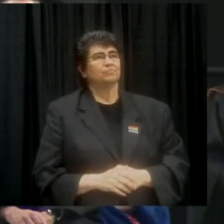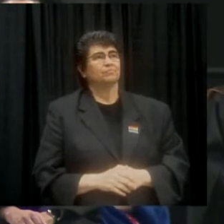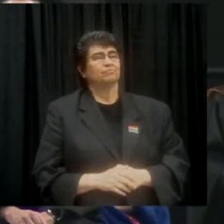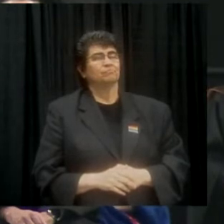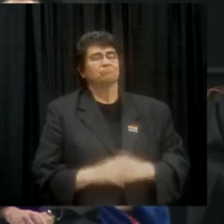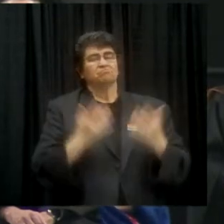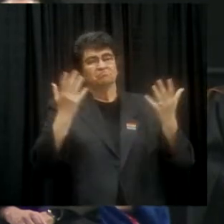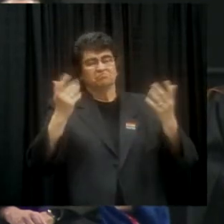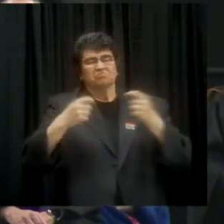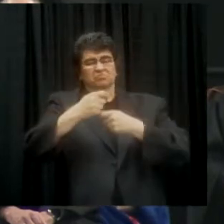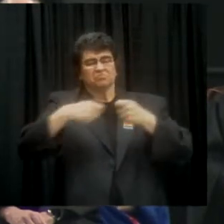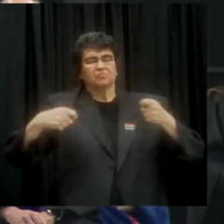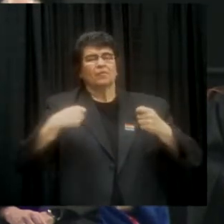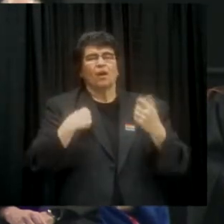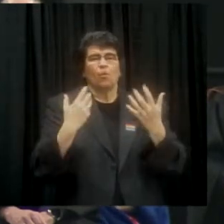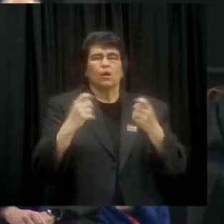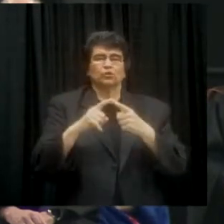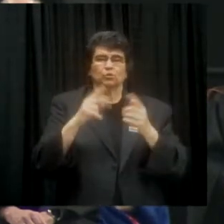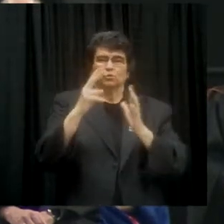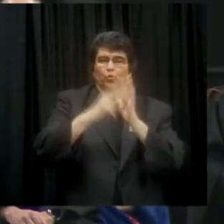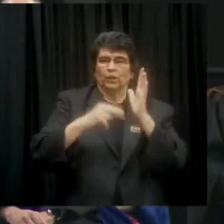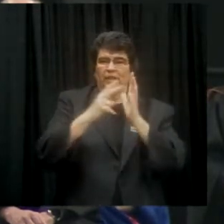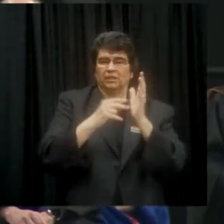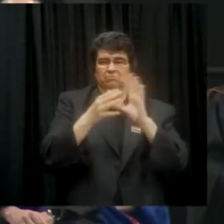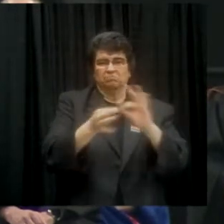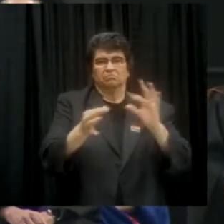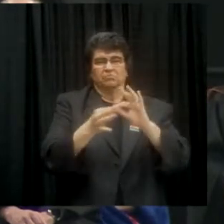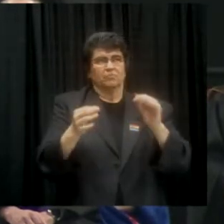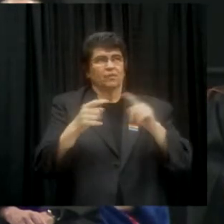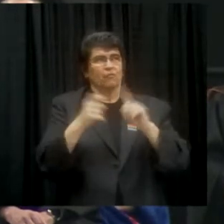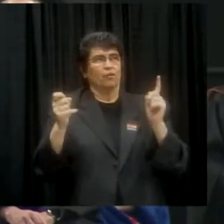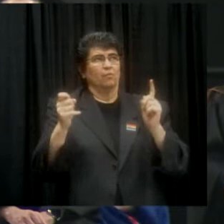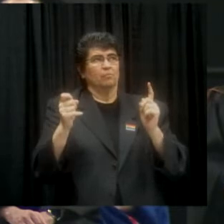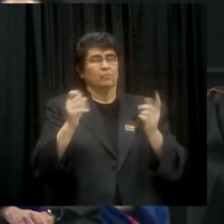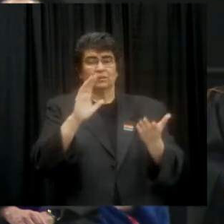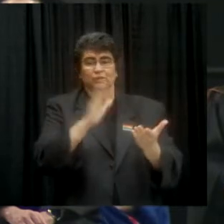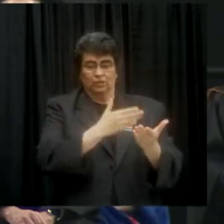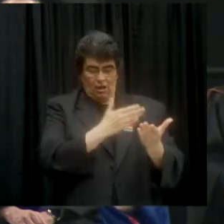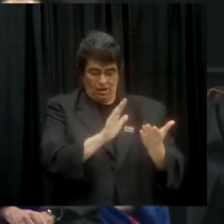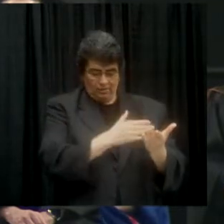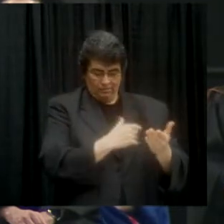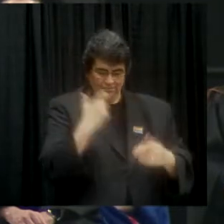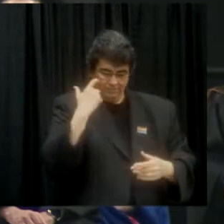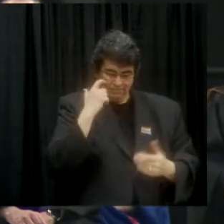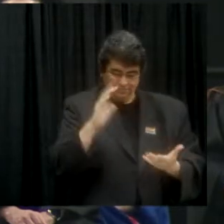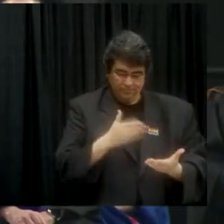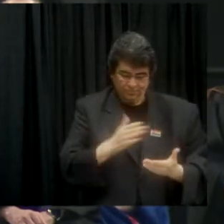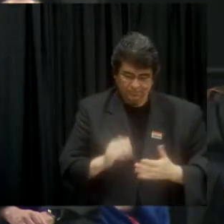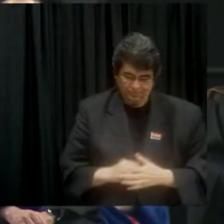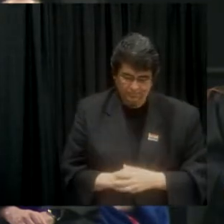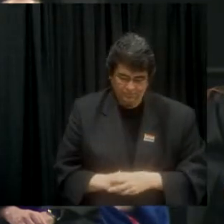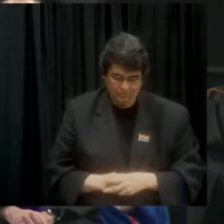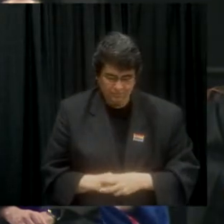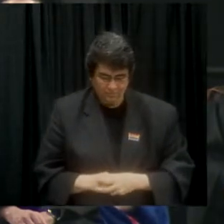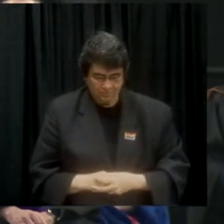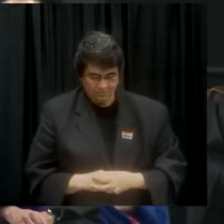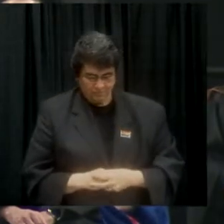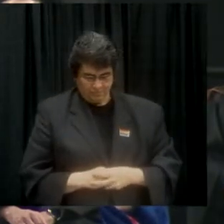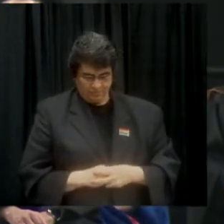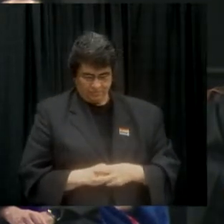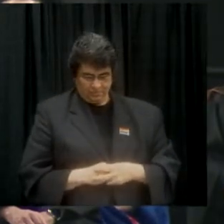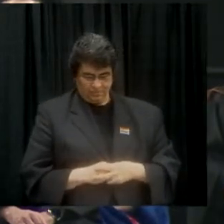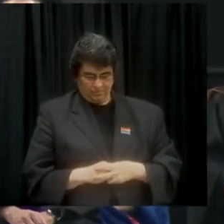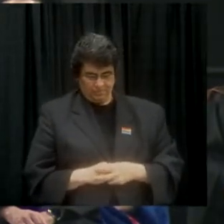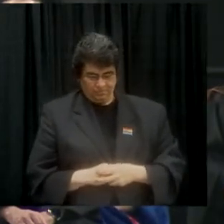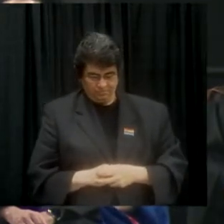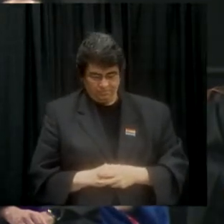To close out, I would just like to read a few words from the song that our choir will be singing. And it says,